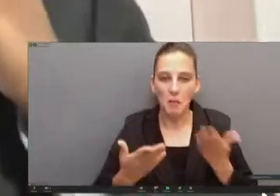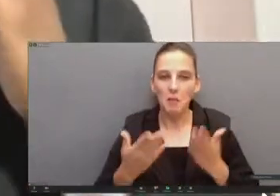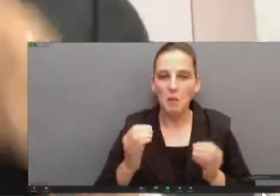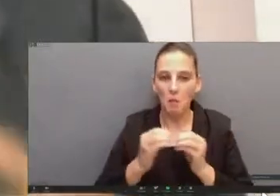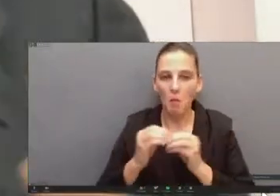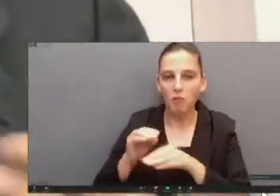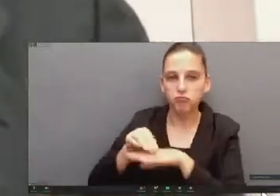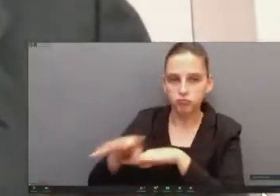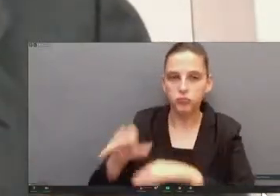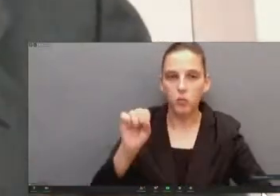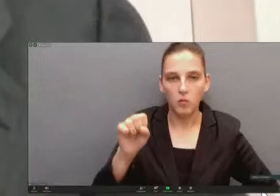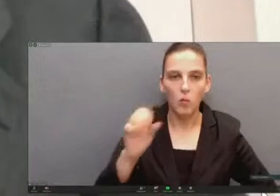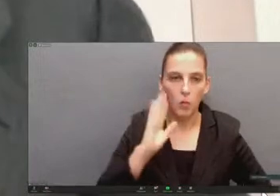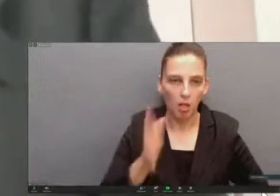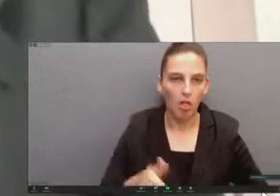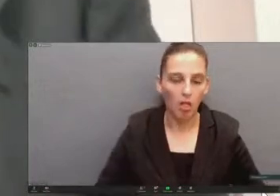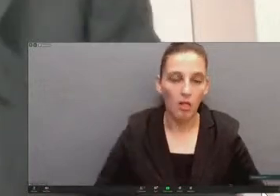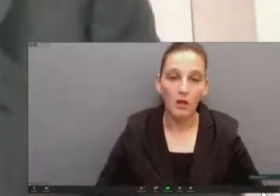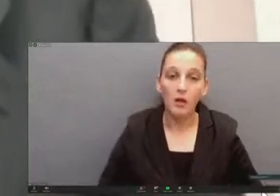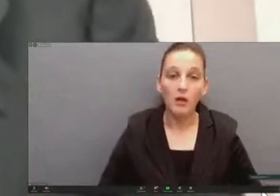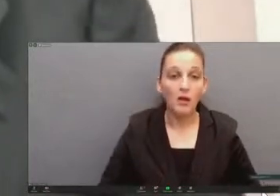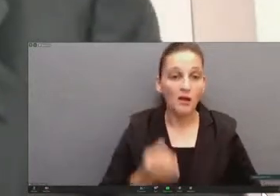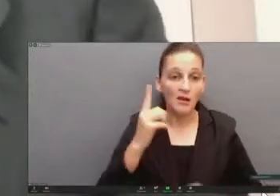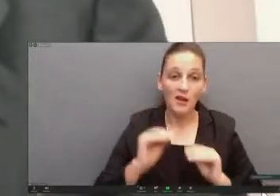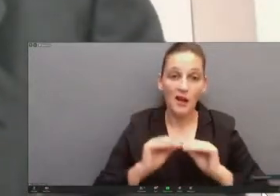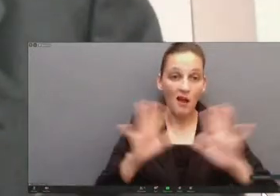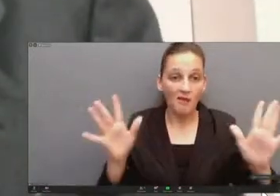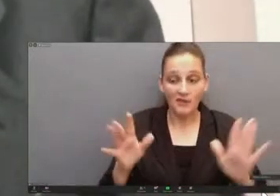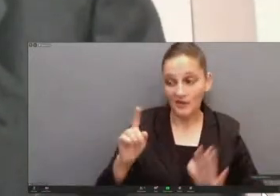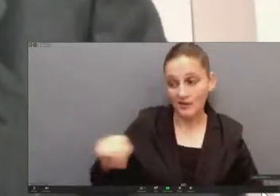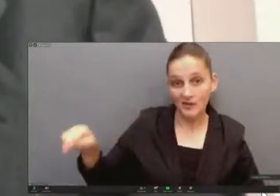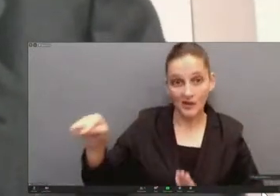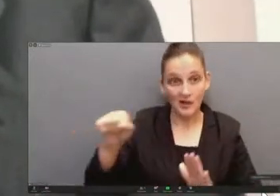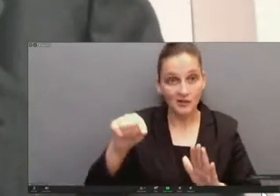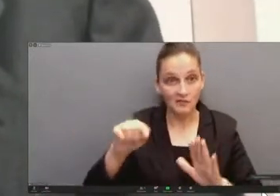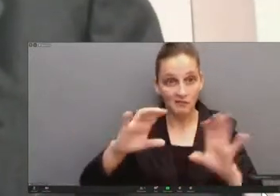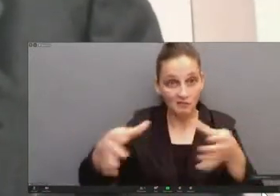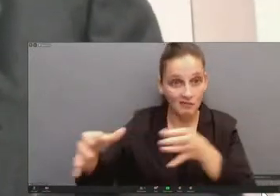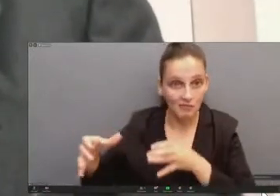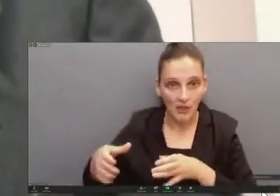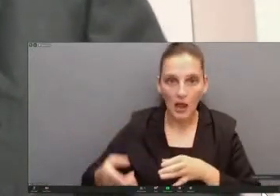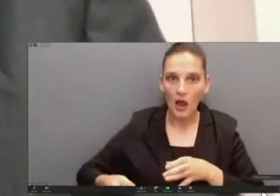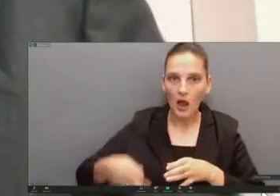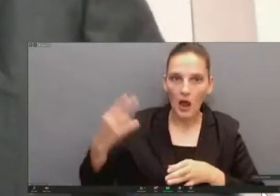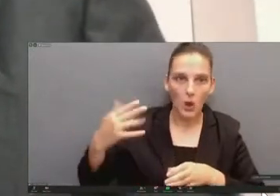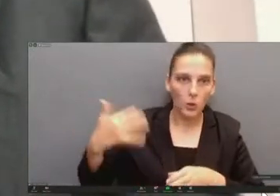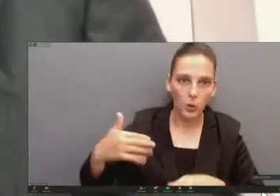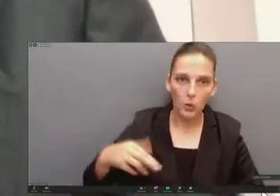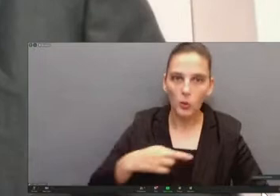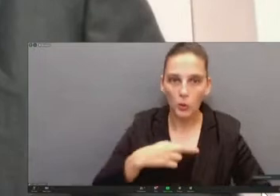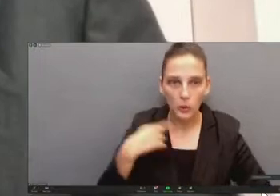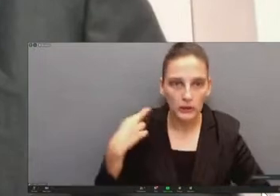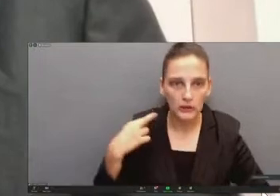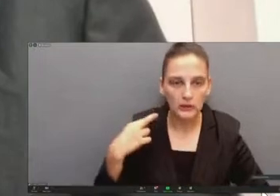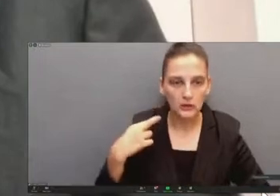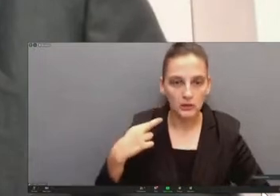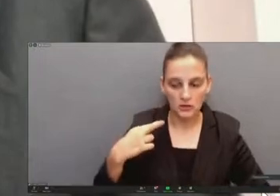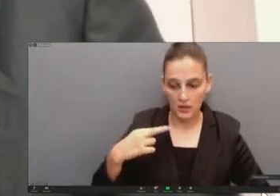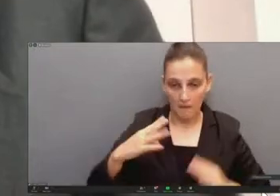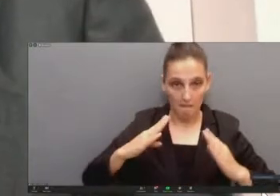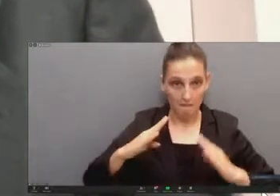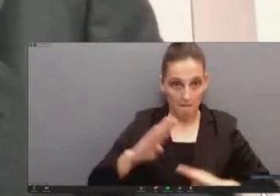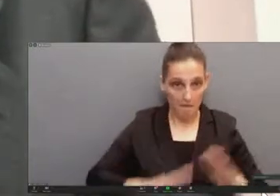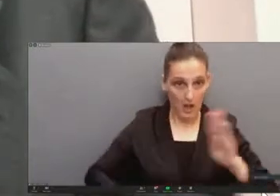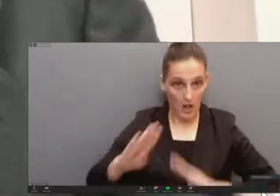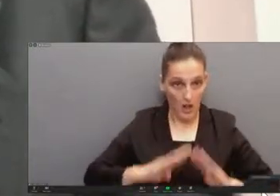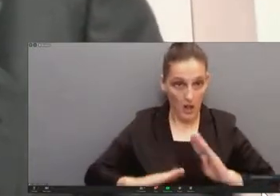all, the evidence is clear. These are populations that have higher levels of risk, higher levels of biological